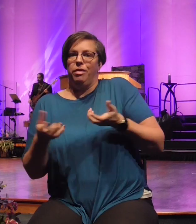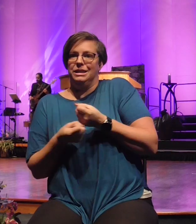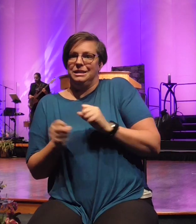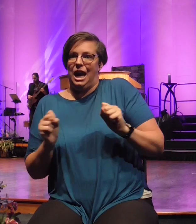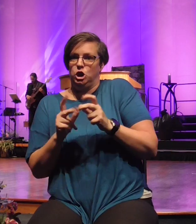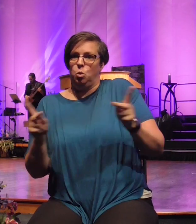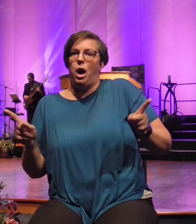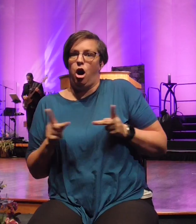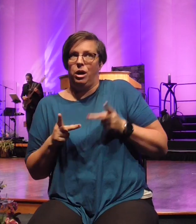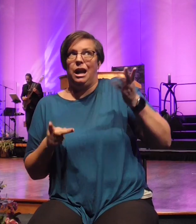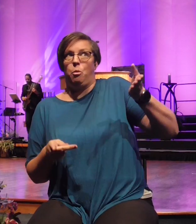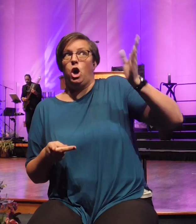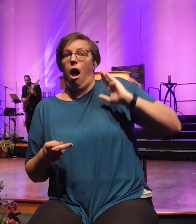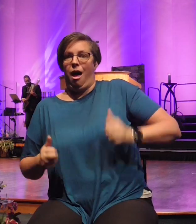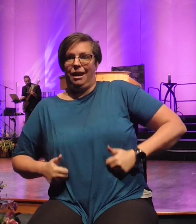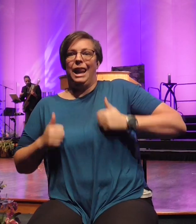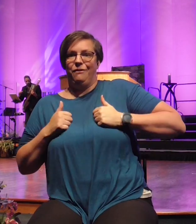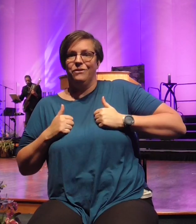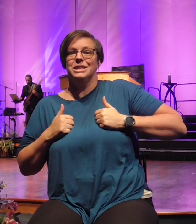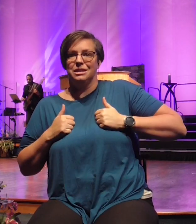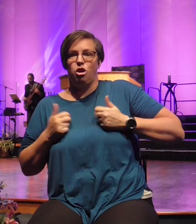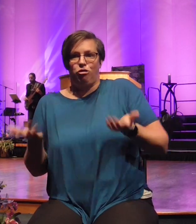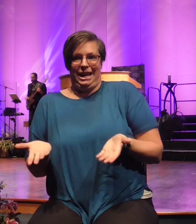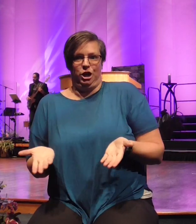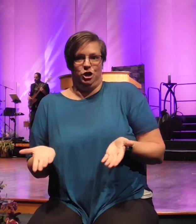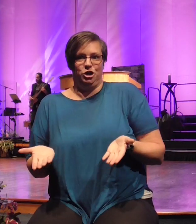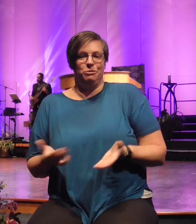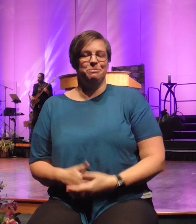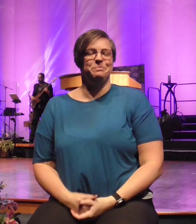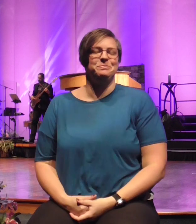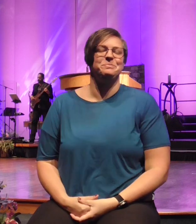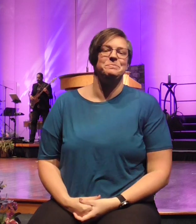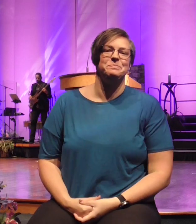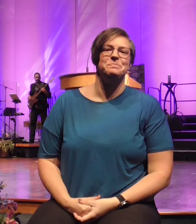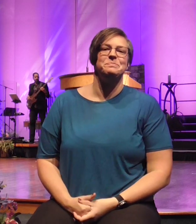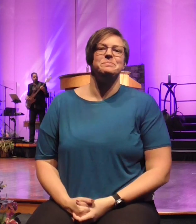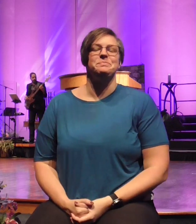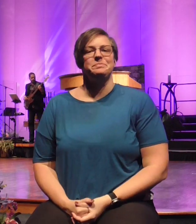dwells. We are the vessel right here.